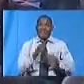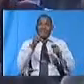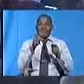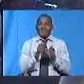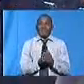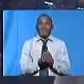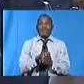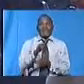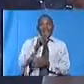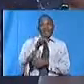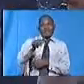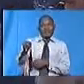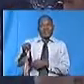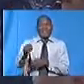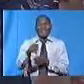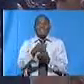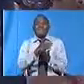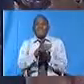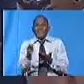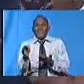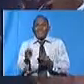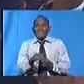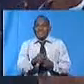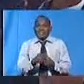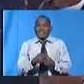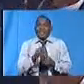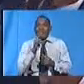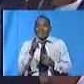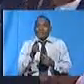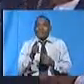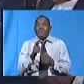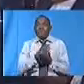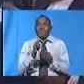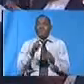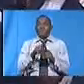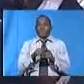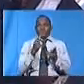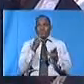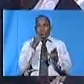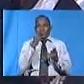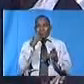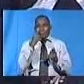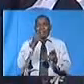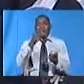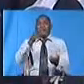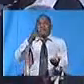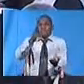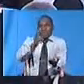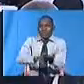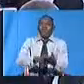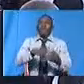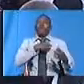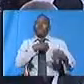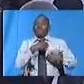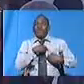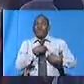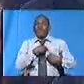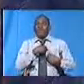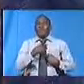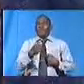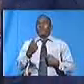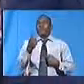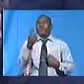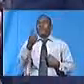of the petitioner to allege any single incident apart from 5 affidavits